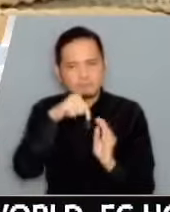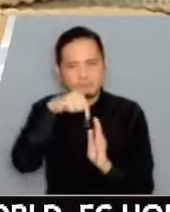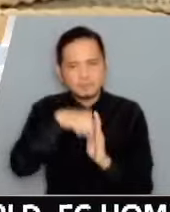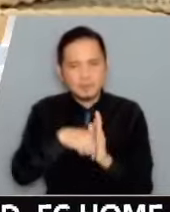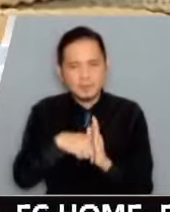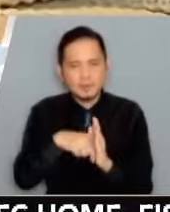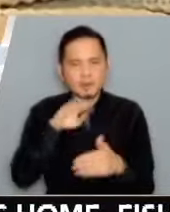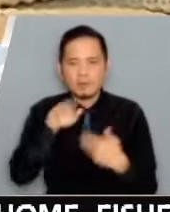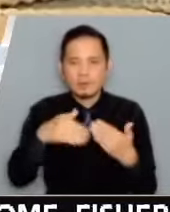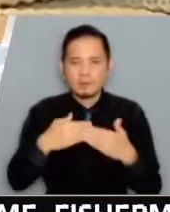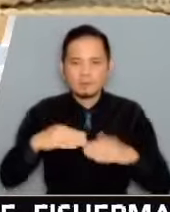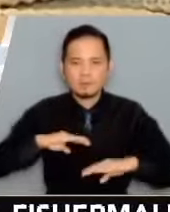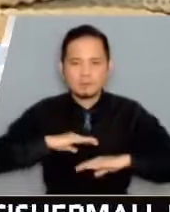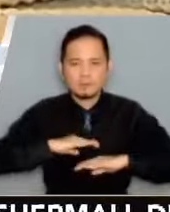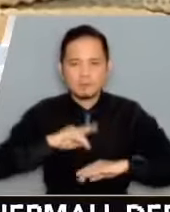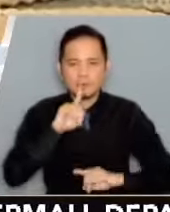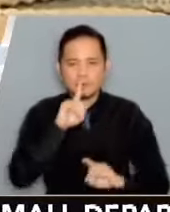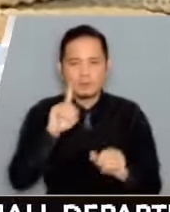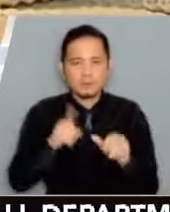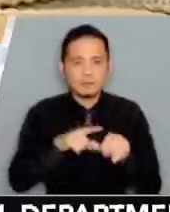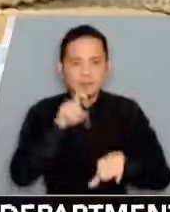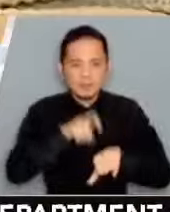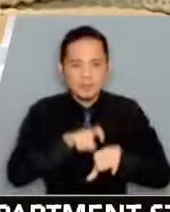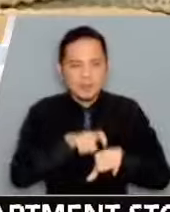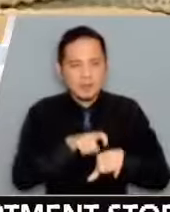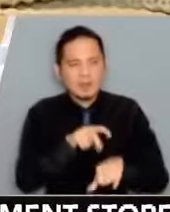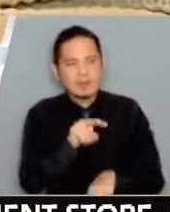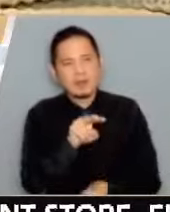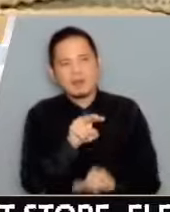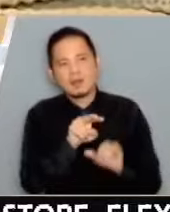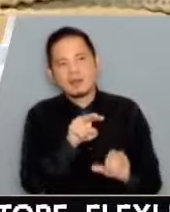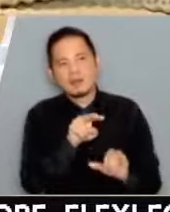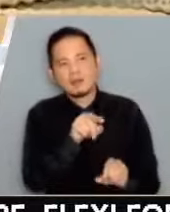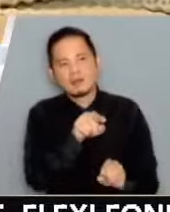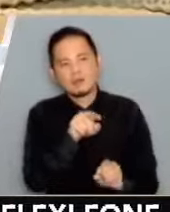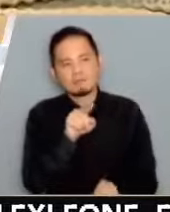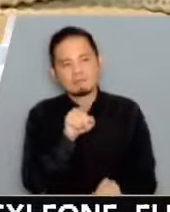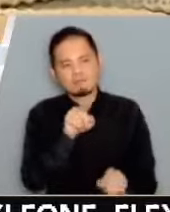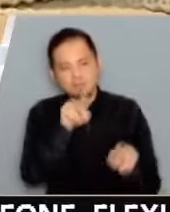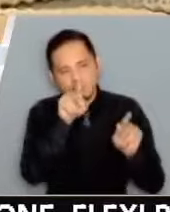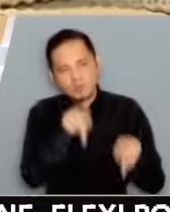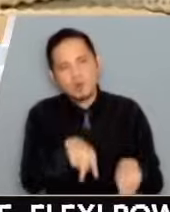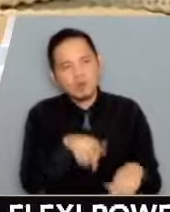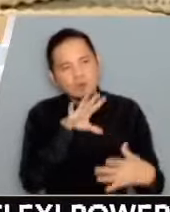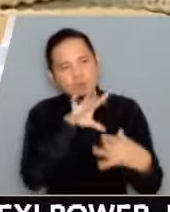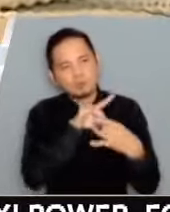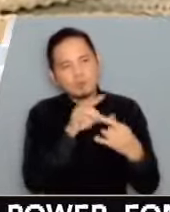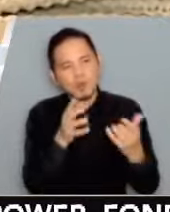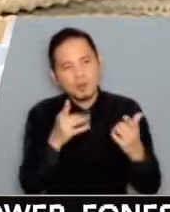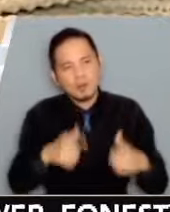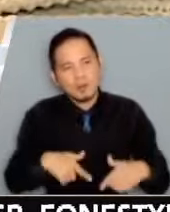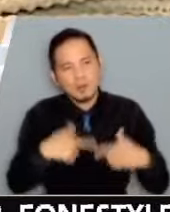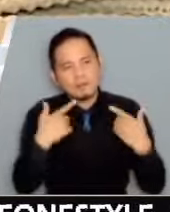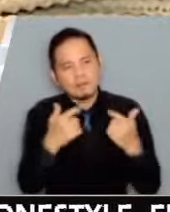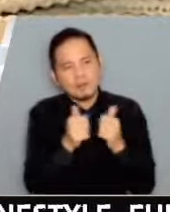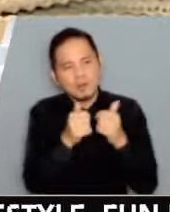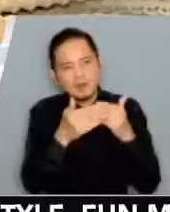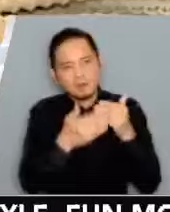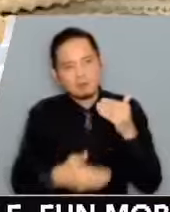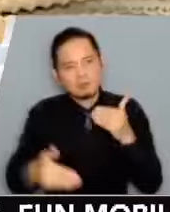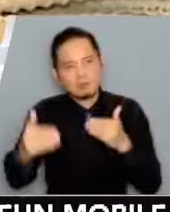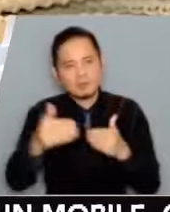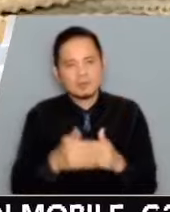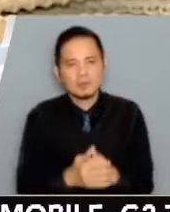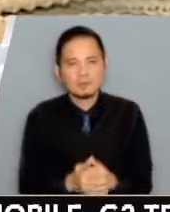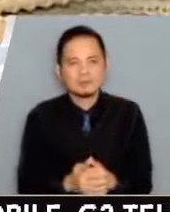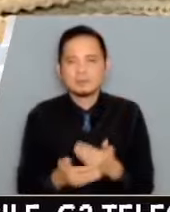for the very first time, I was very sure that he was the one that I really wanted to spend my life with. Whether I, you know, wherever life